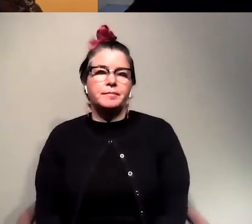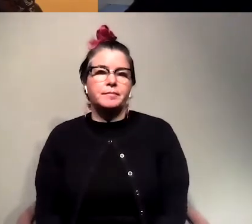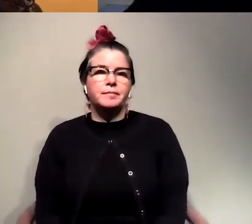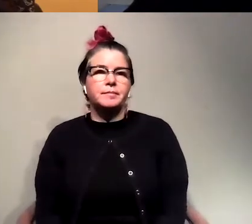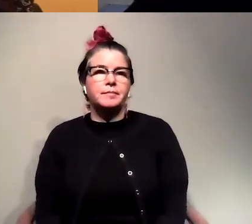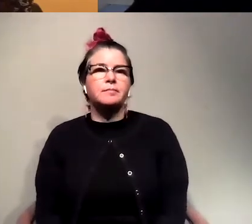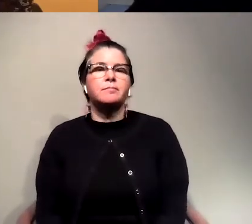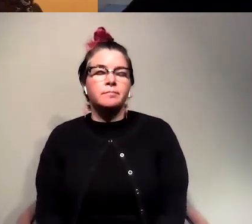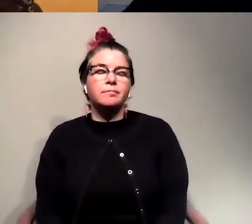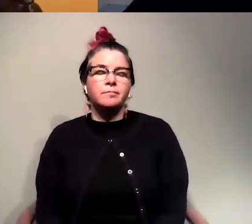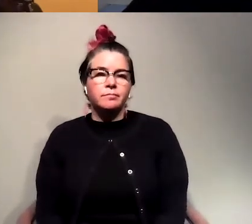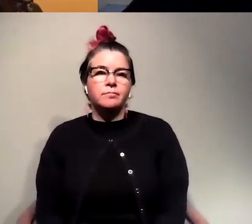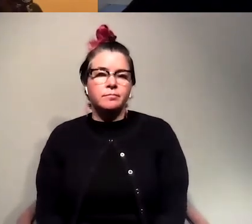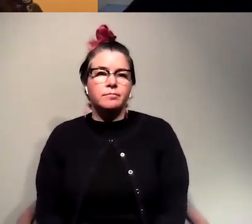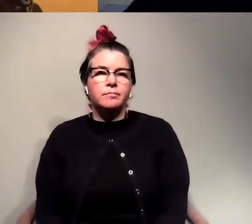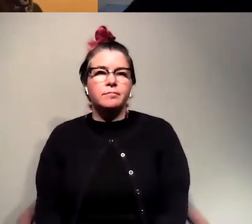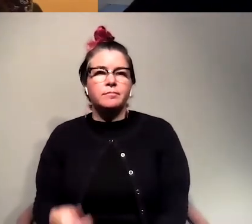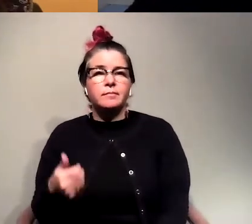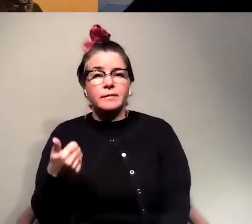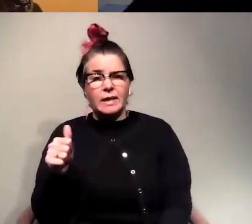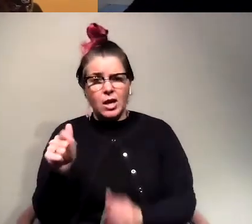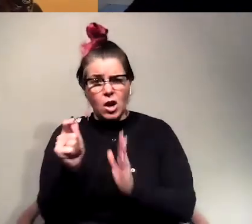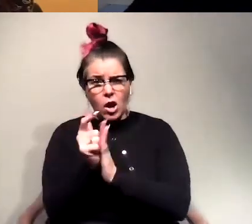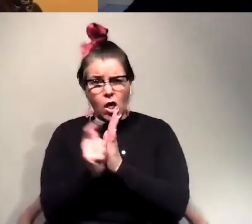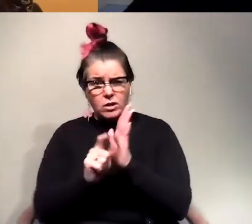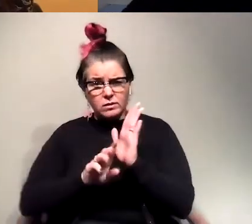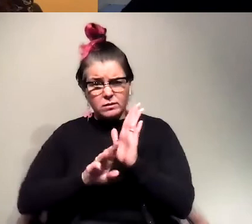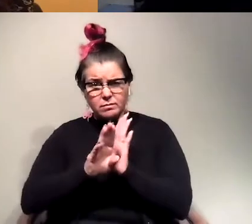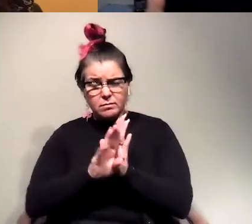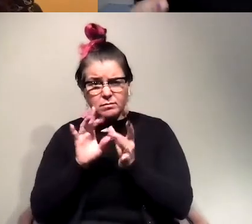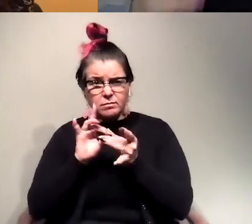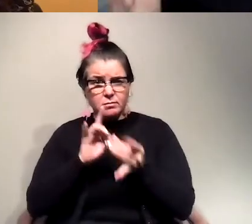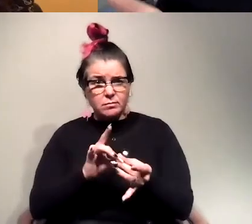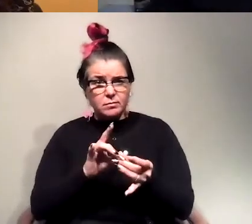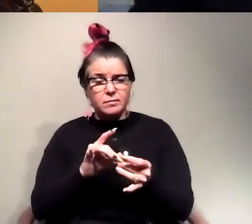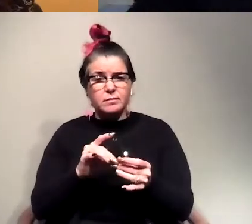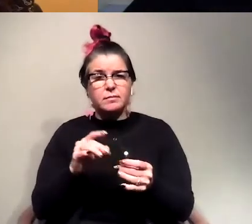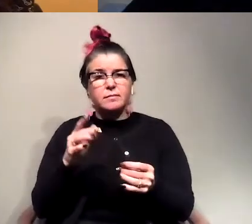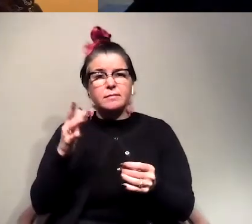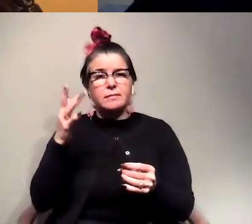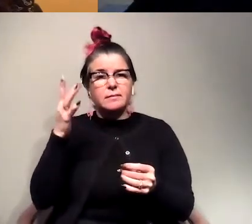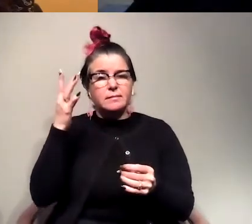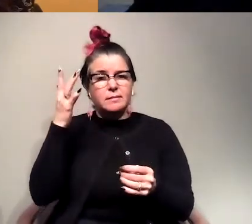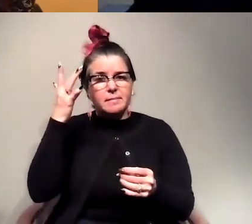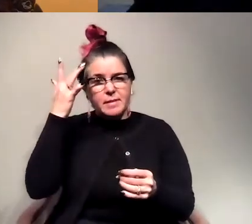Right. So are there any laws that are being developed that are like intelligently and appropriately like